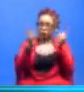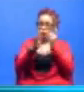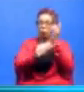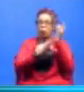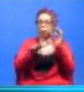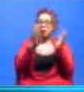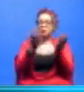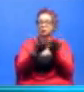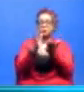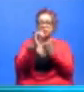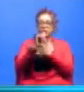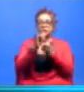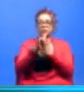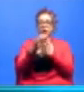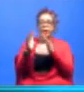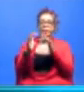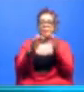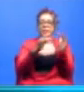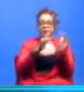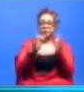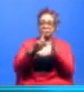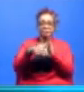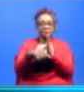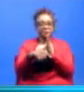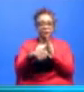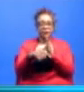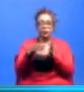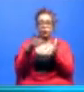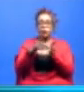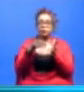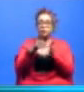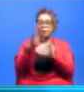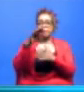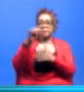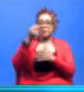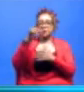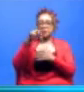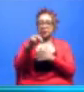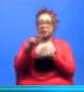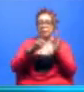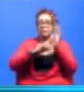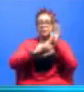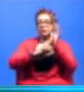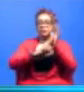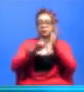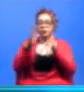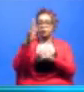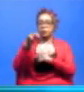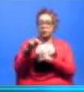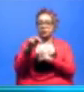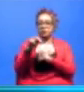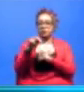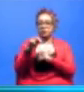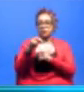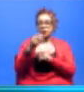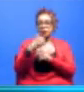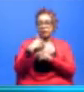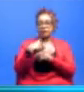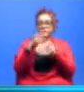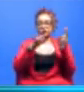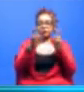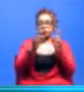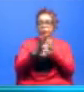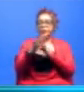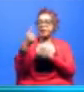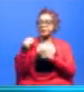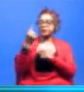issue of debate lately. Dr. Martin Kimani, Kenya's permanent representative to the United Nations, took issue with the recent